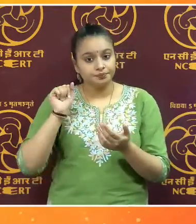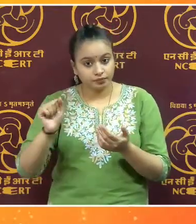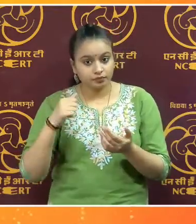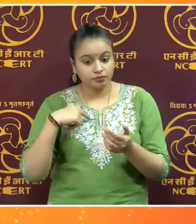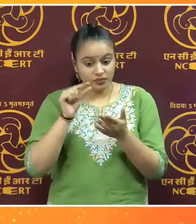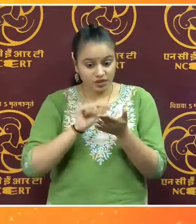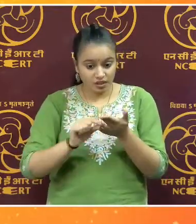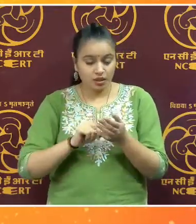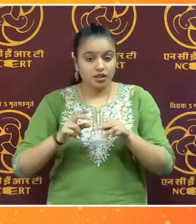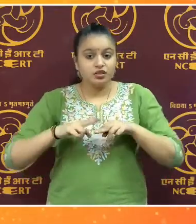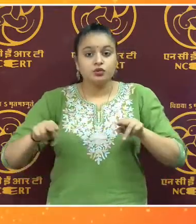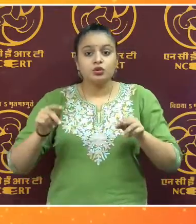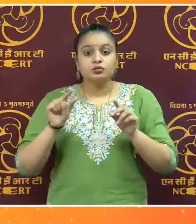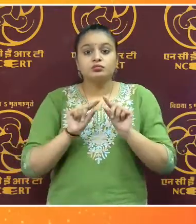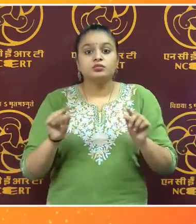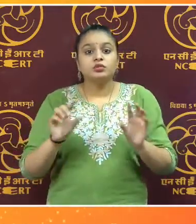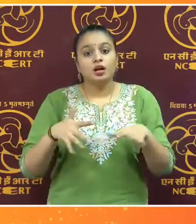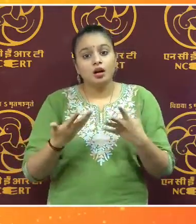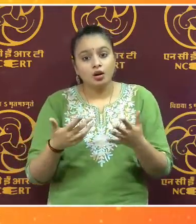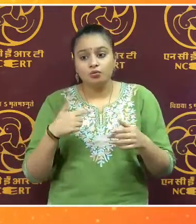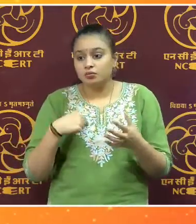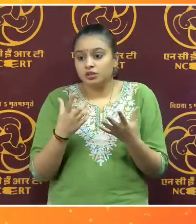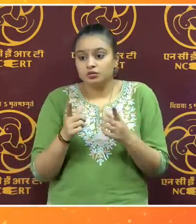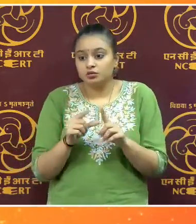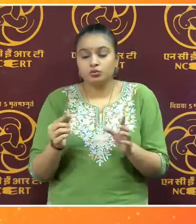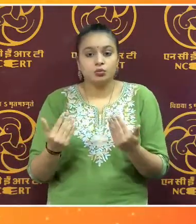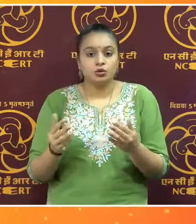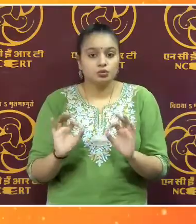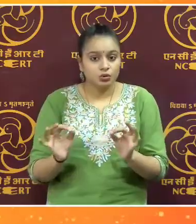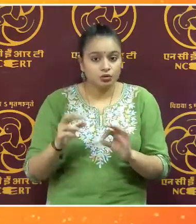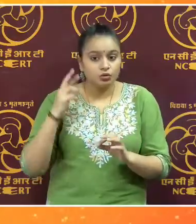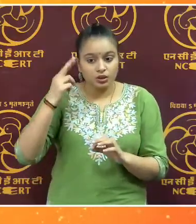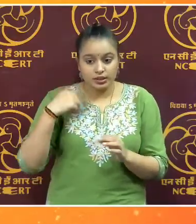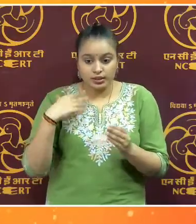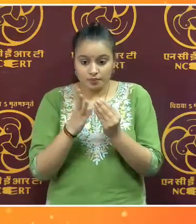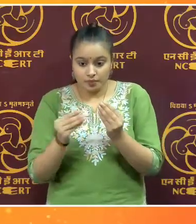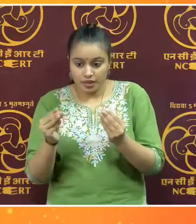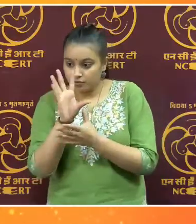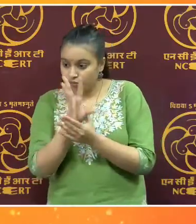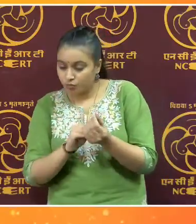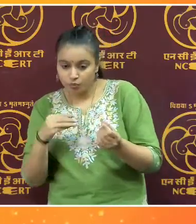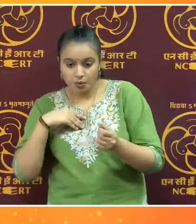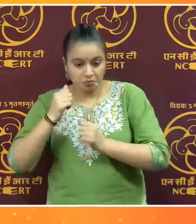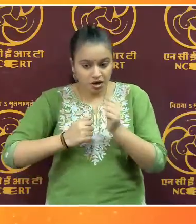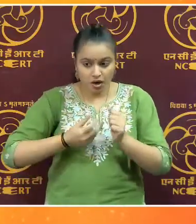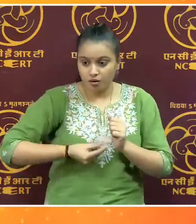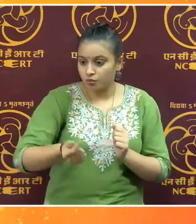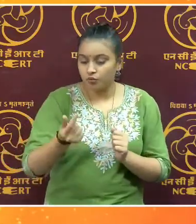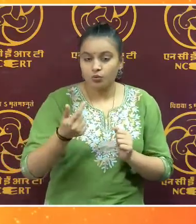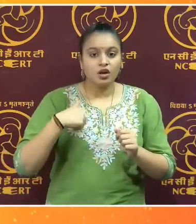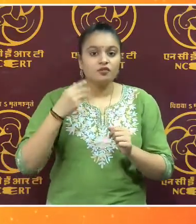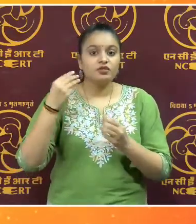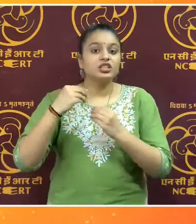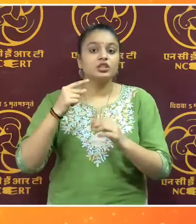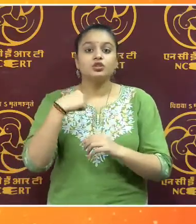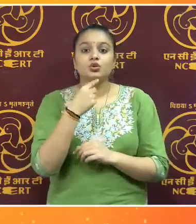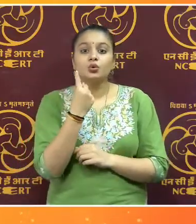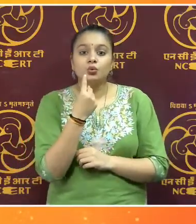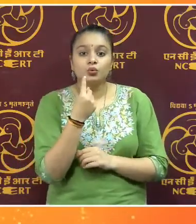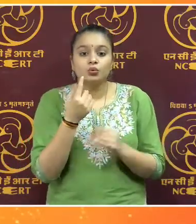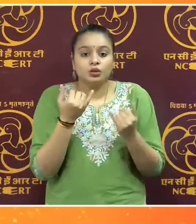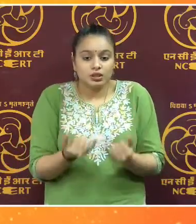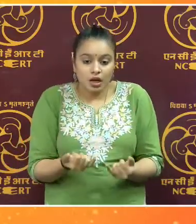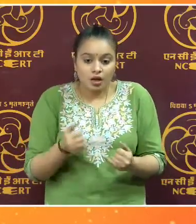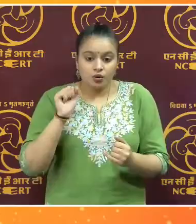a whole sentence. Now I won't be able to do that because I have stolen the money. I'm running away. So who will teach me those sentences? Now his